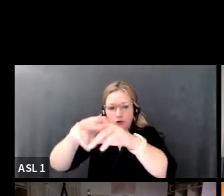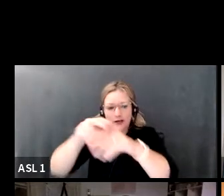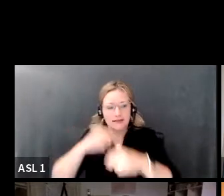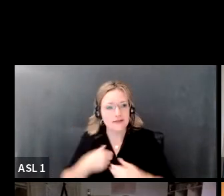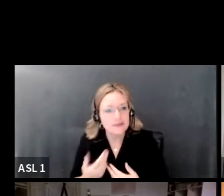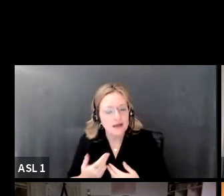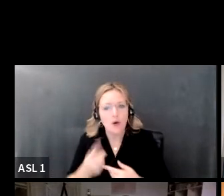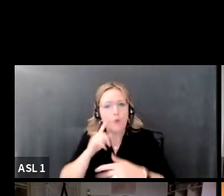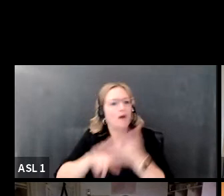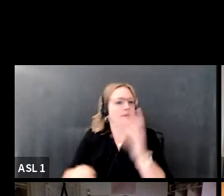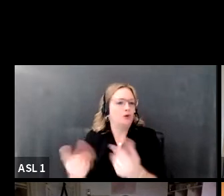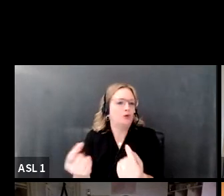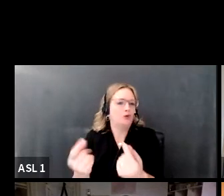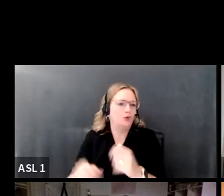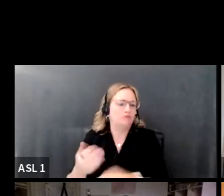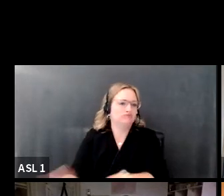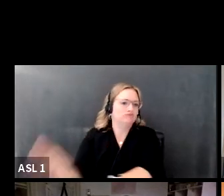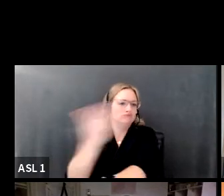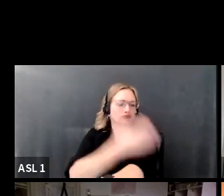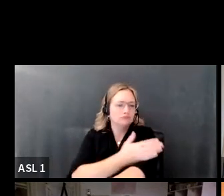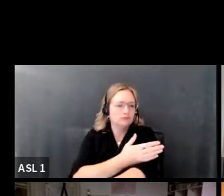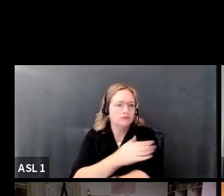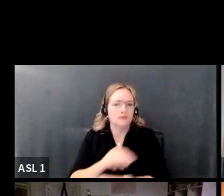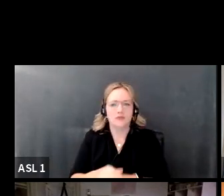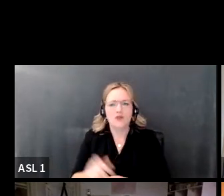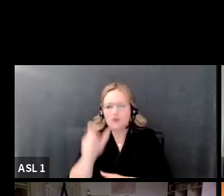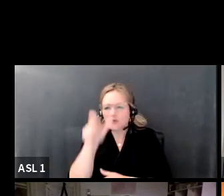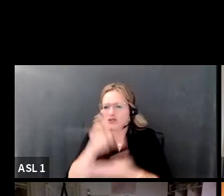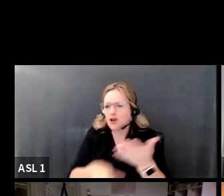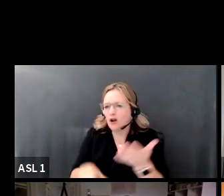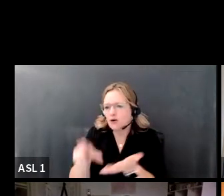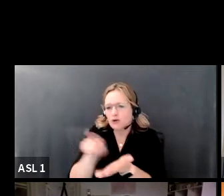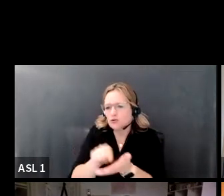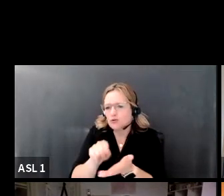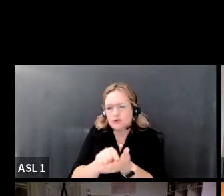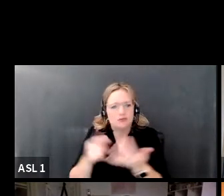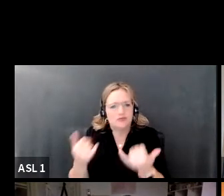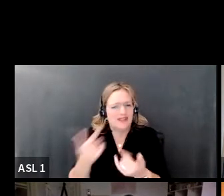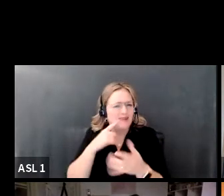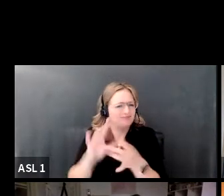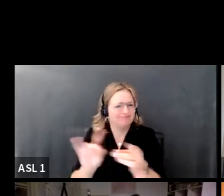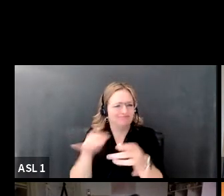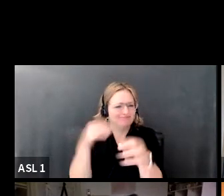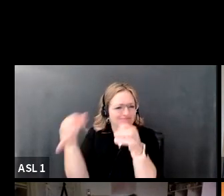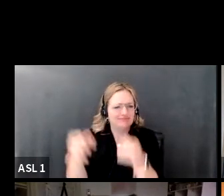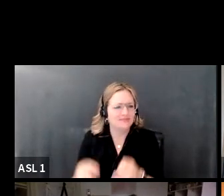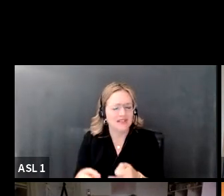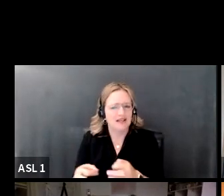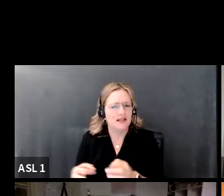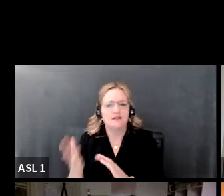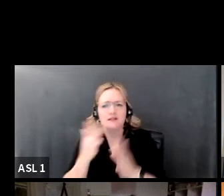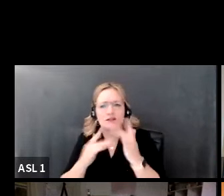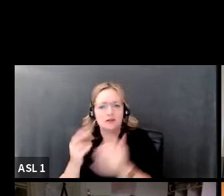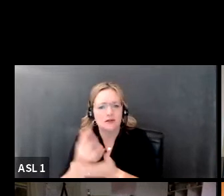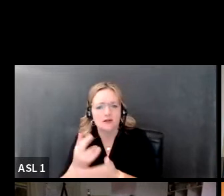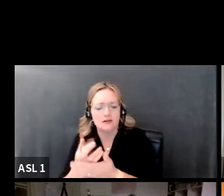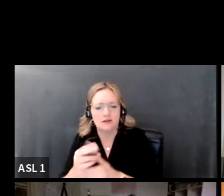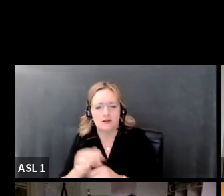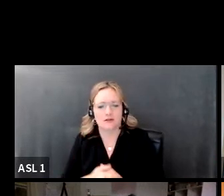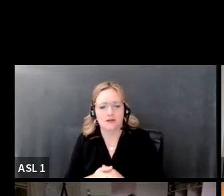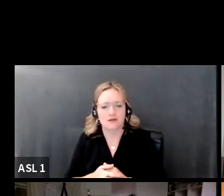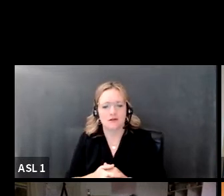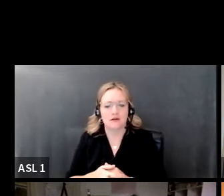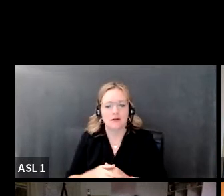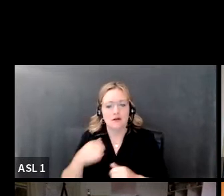discusses both the vital function of respite centers and their impending closure due to lack of resources in my own experience even just in the past few